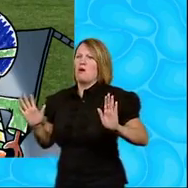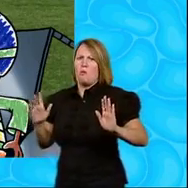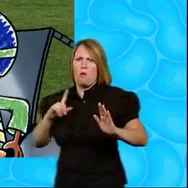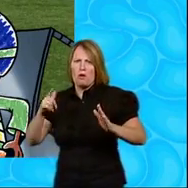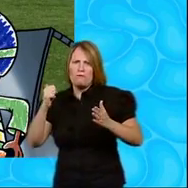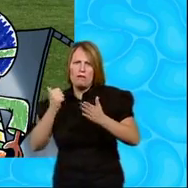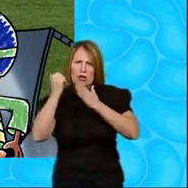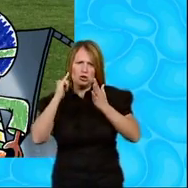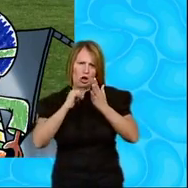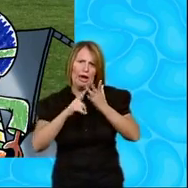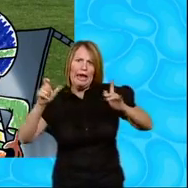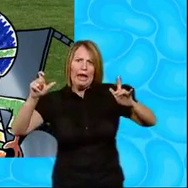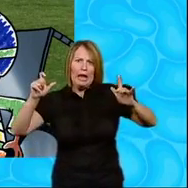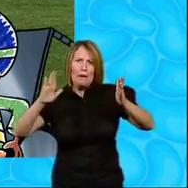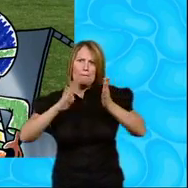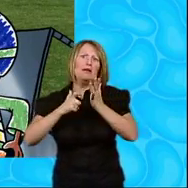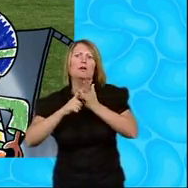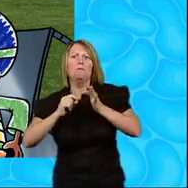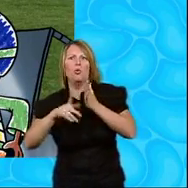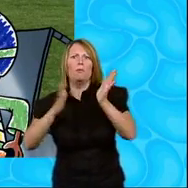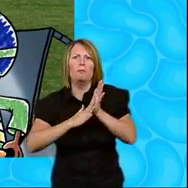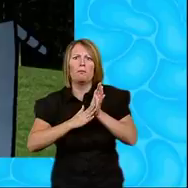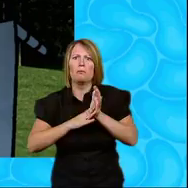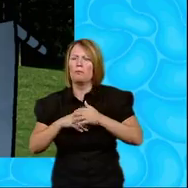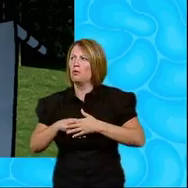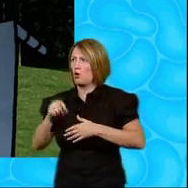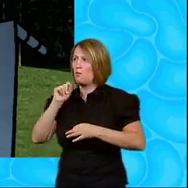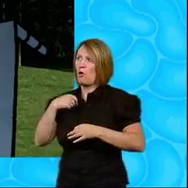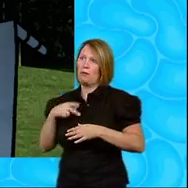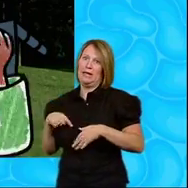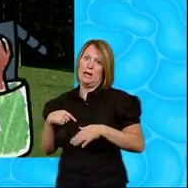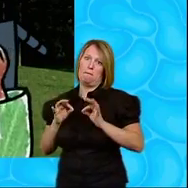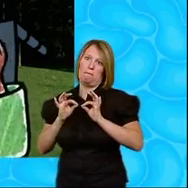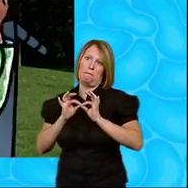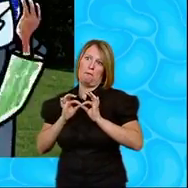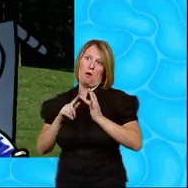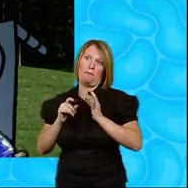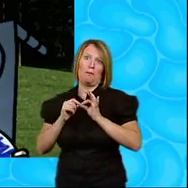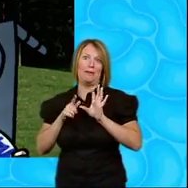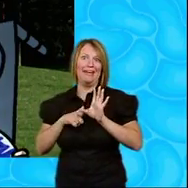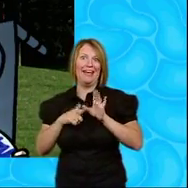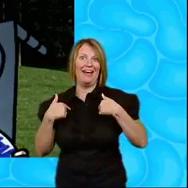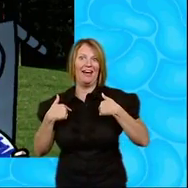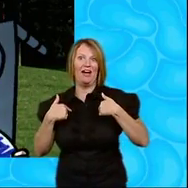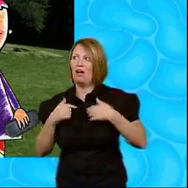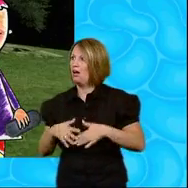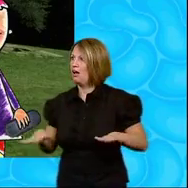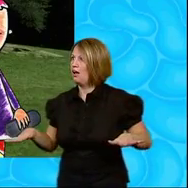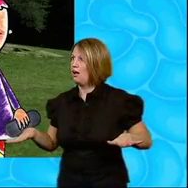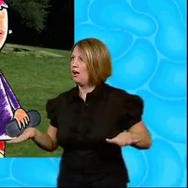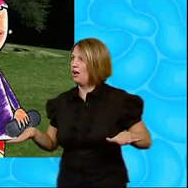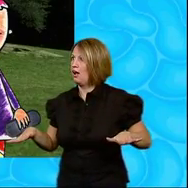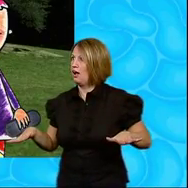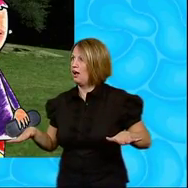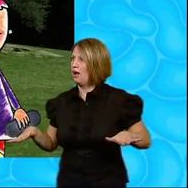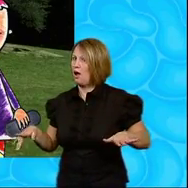you like to be called, Sonic or Mr. Boom? You can call me Bobby.